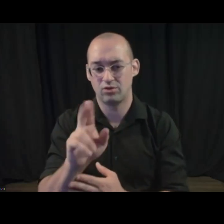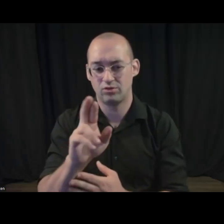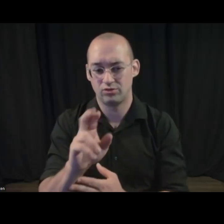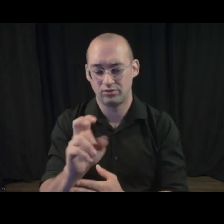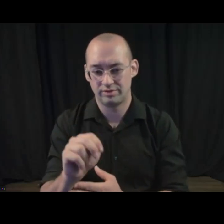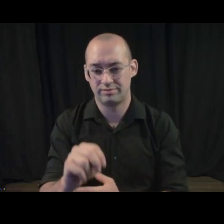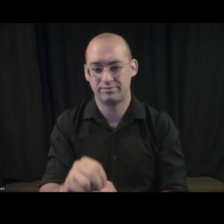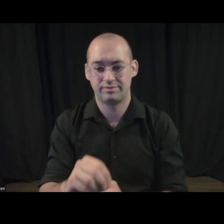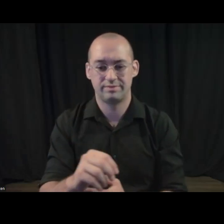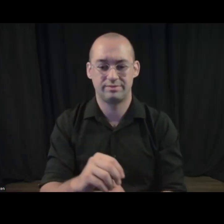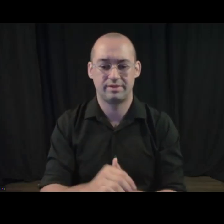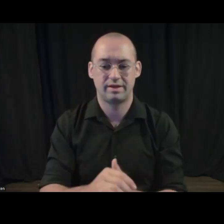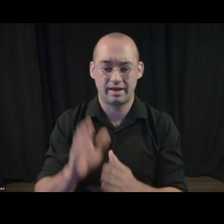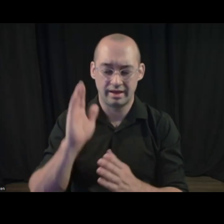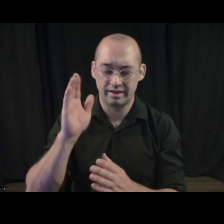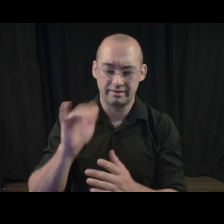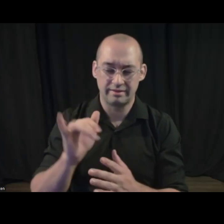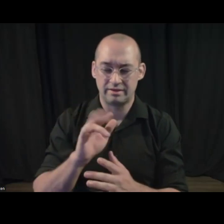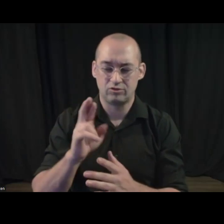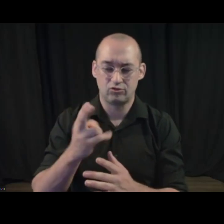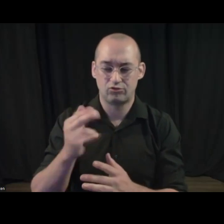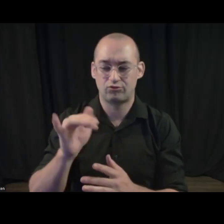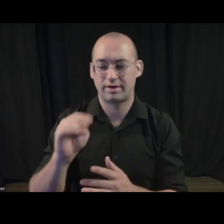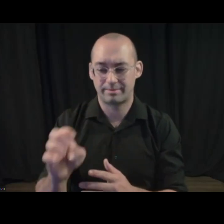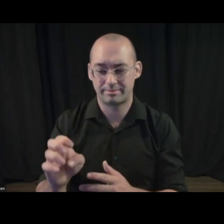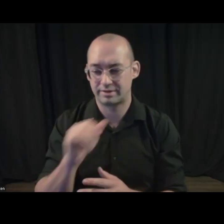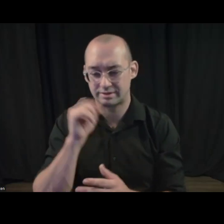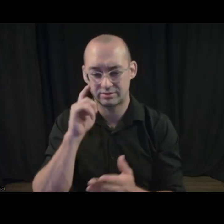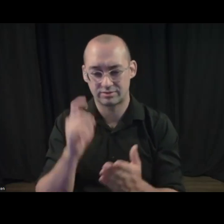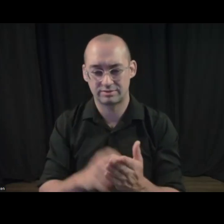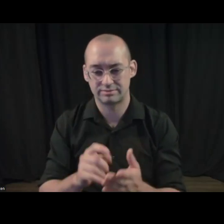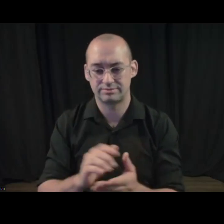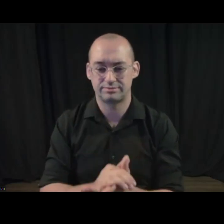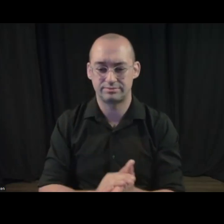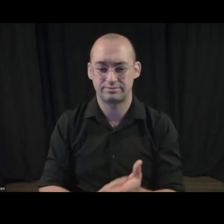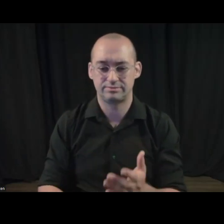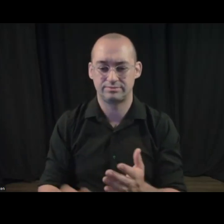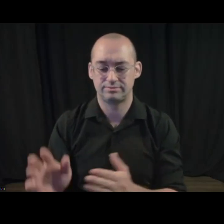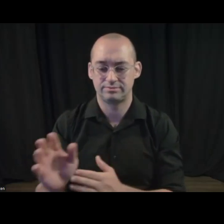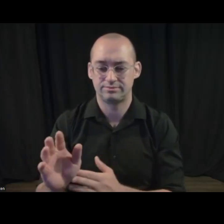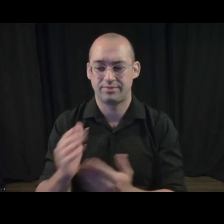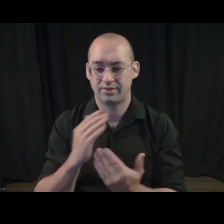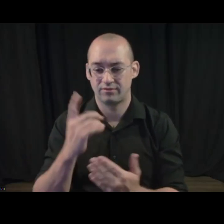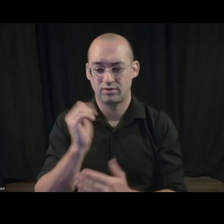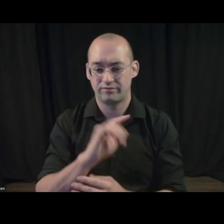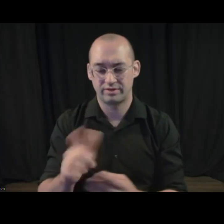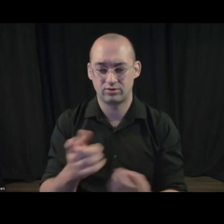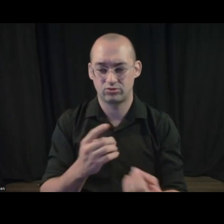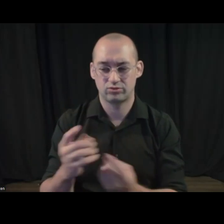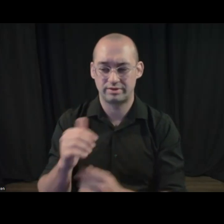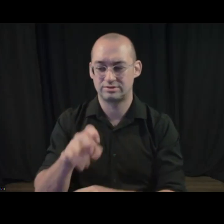till I said it out loud. So thank you for all that you're doing as chairs of the subcommittees.